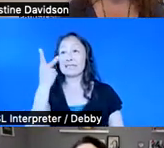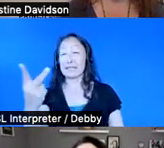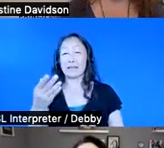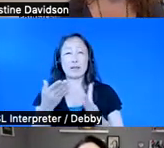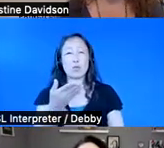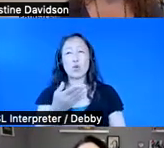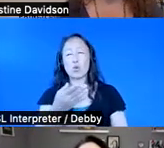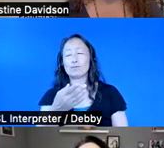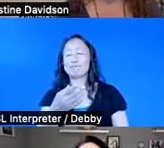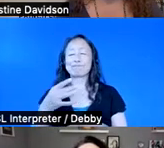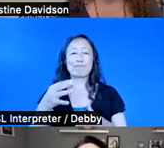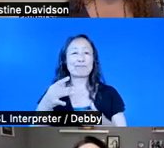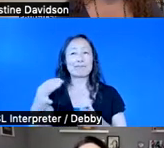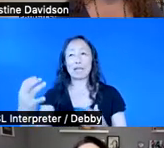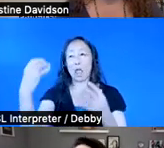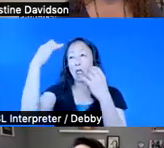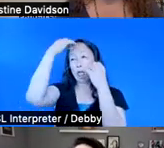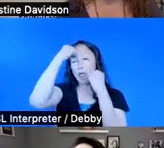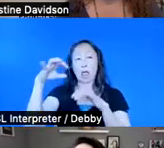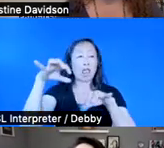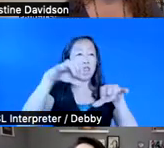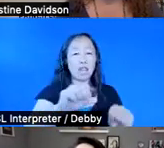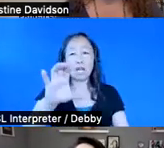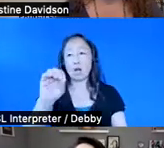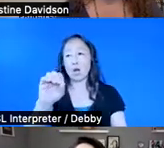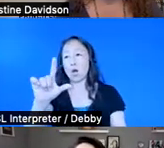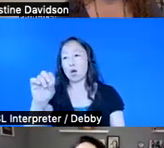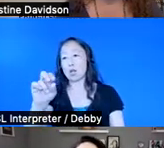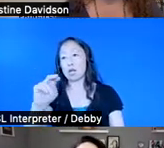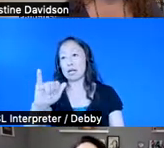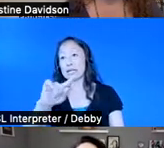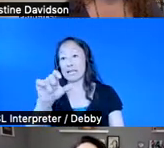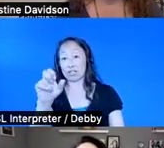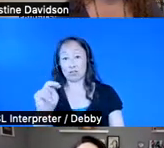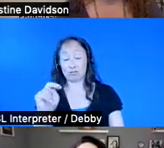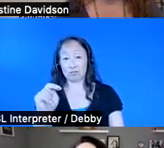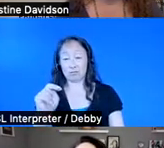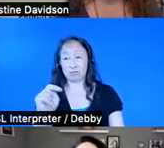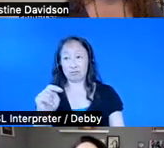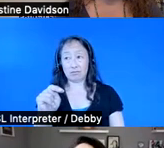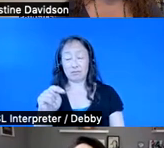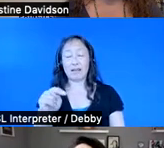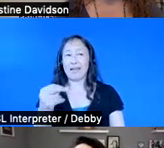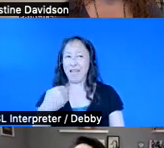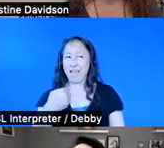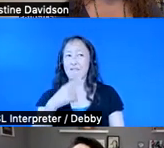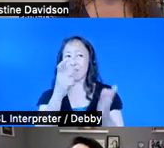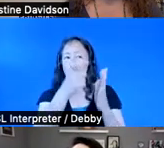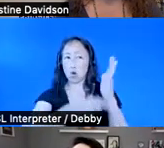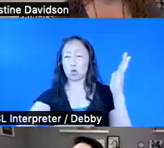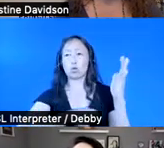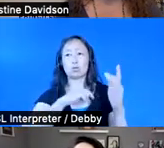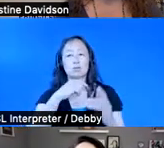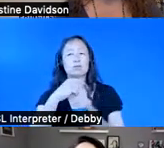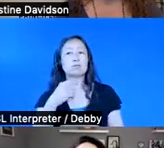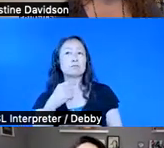colonization, how there's writings about what that looked like, because it was not like that